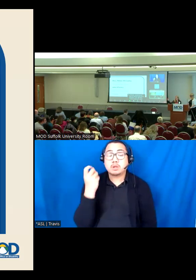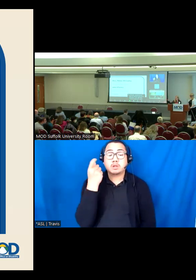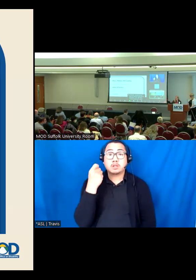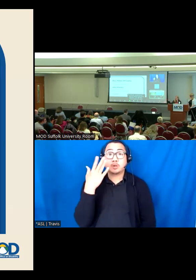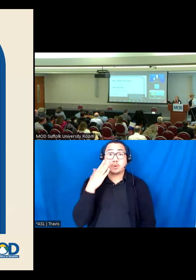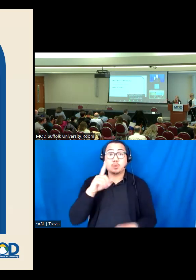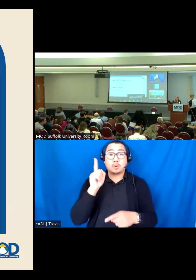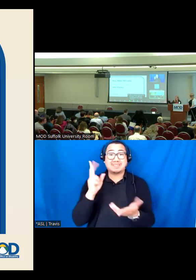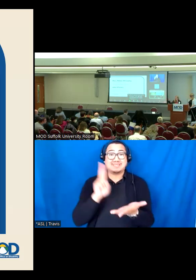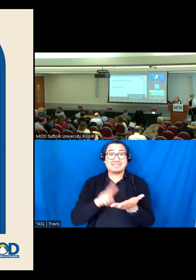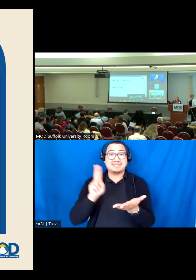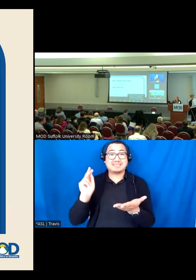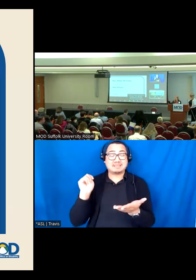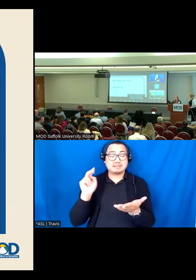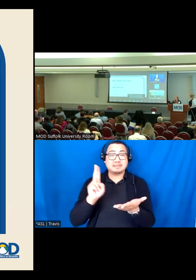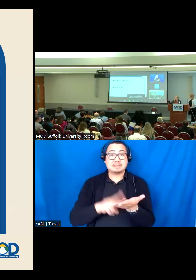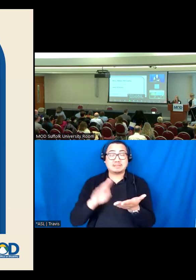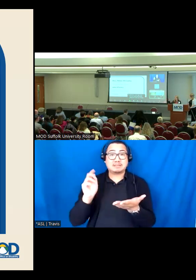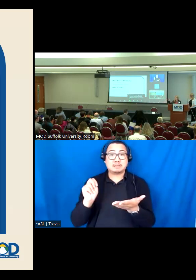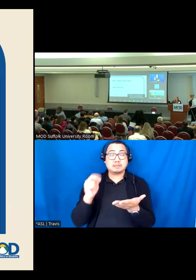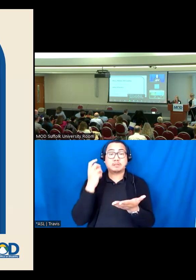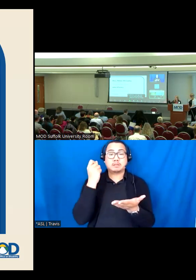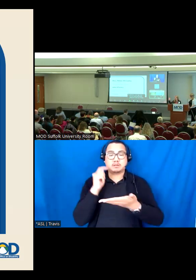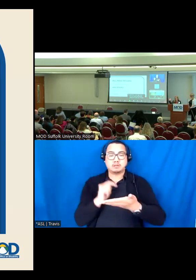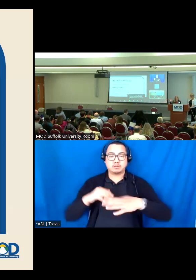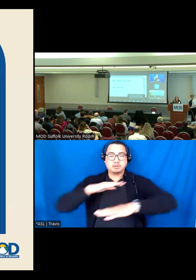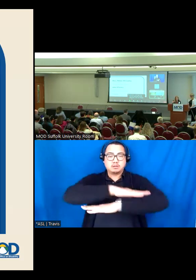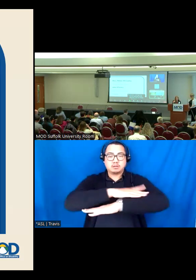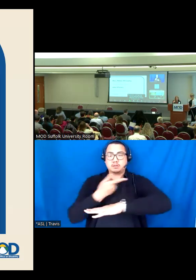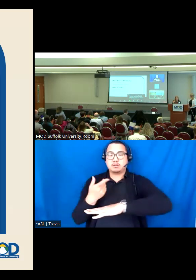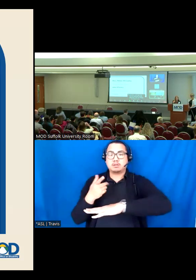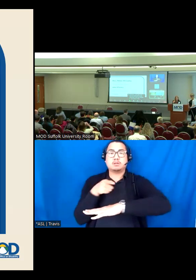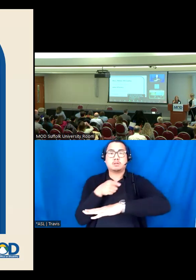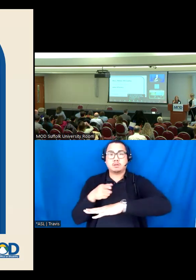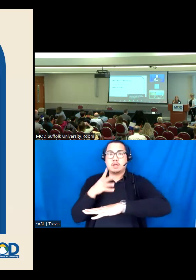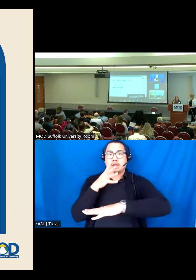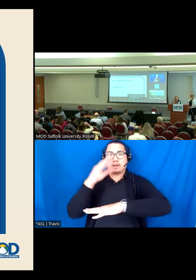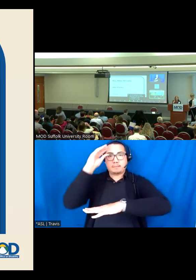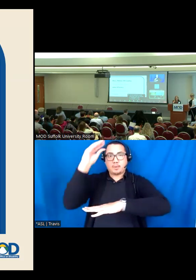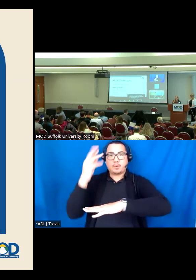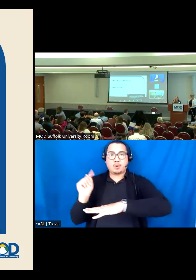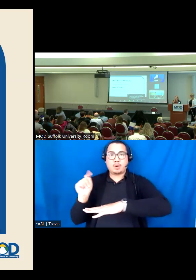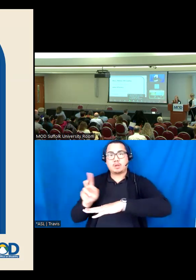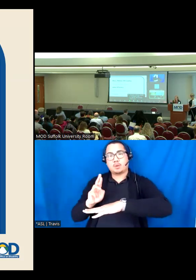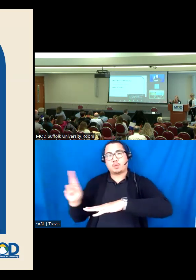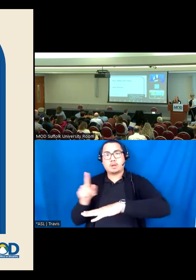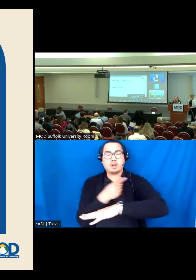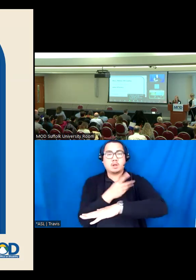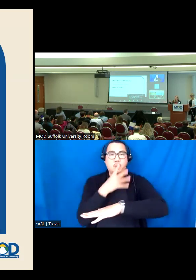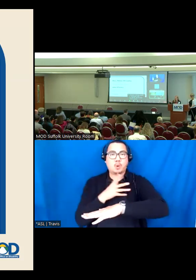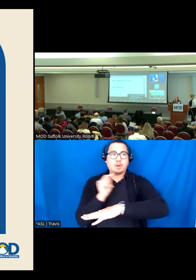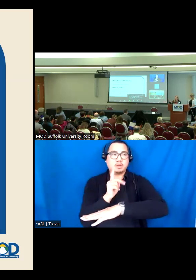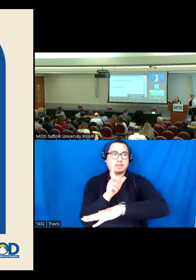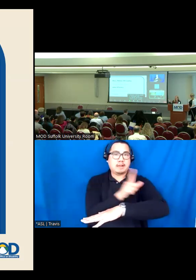in. The women's room is to the left and the men's room is to the right. And MOD staff are